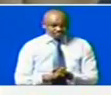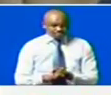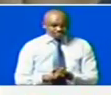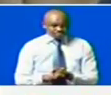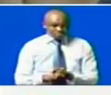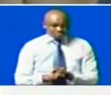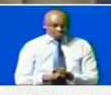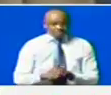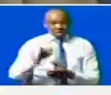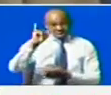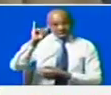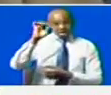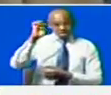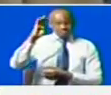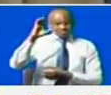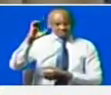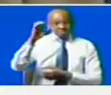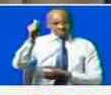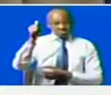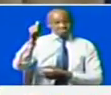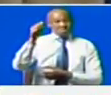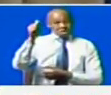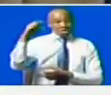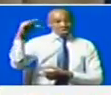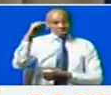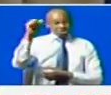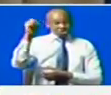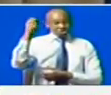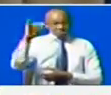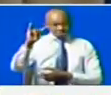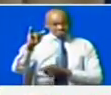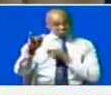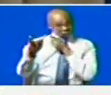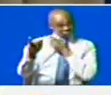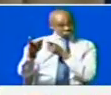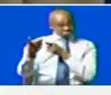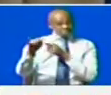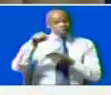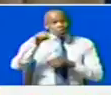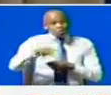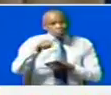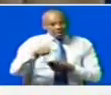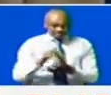The Electoral Agency, which is the IEBC, earlier today,